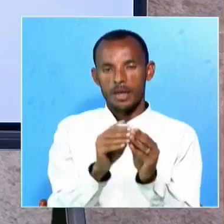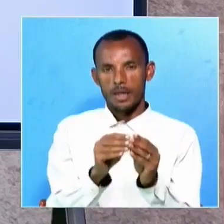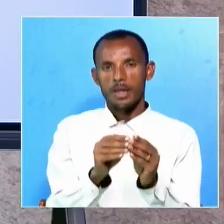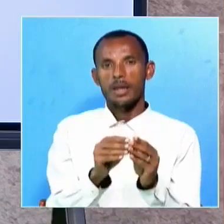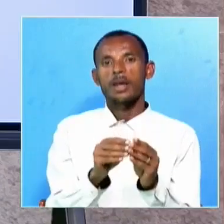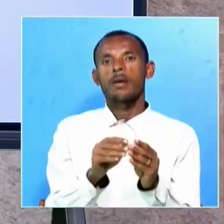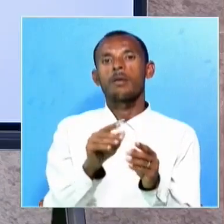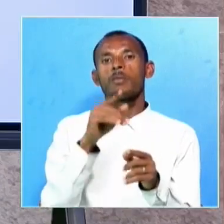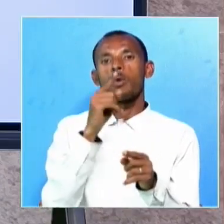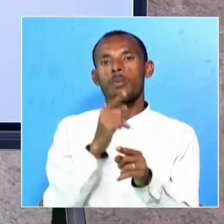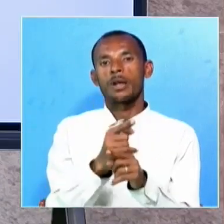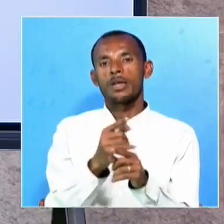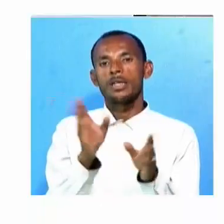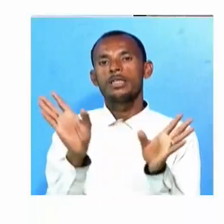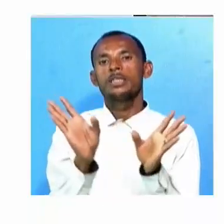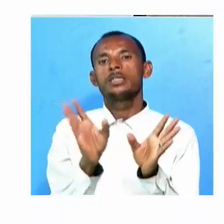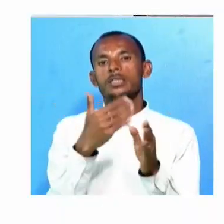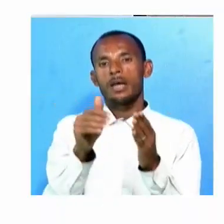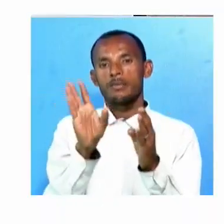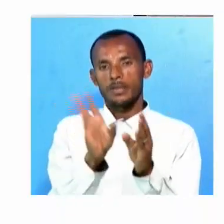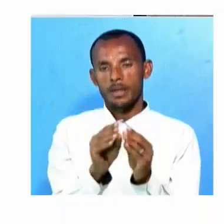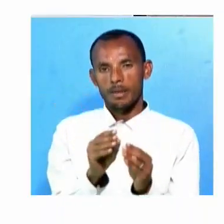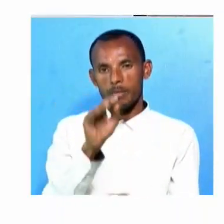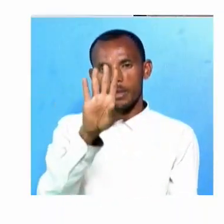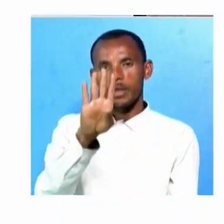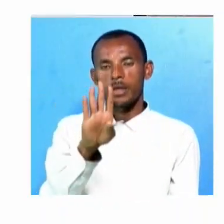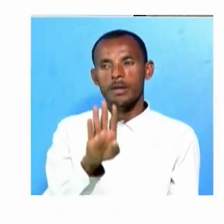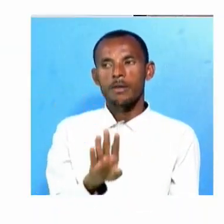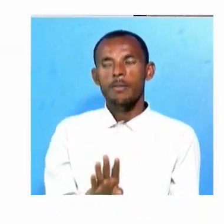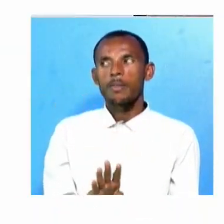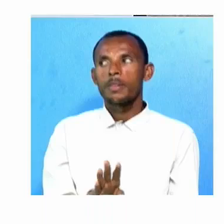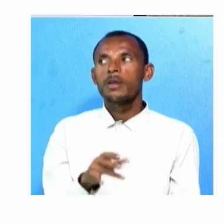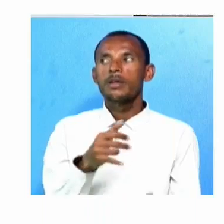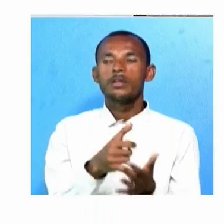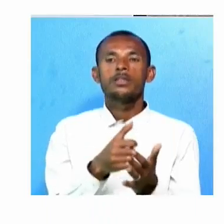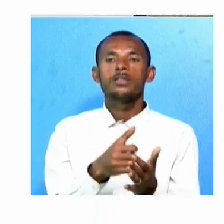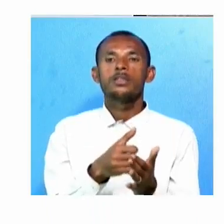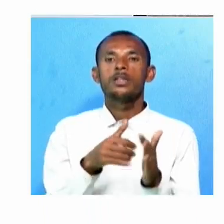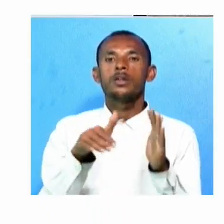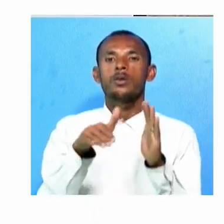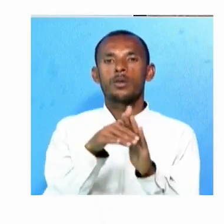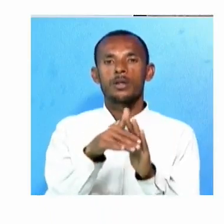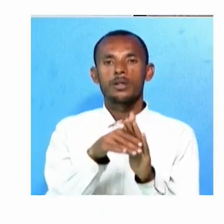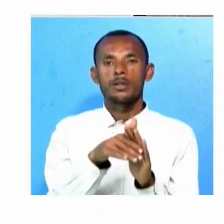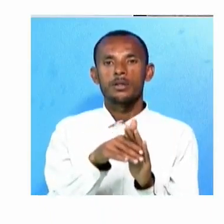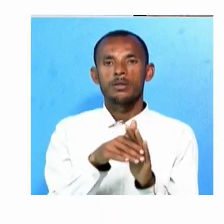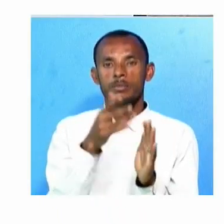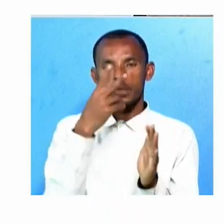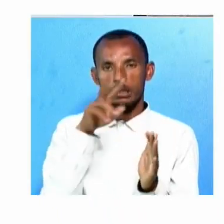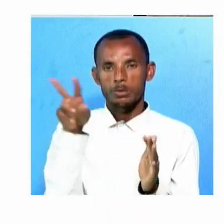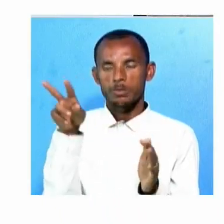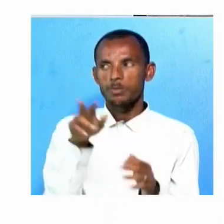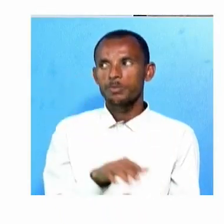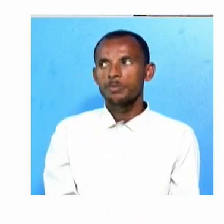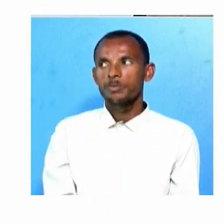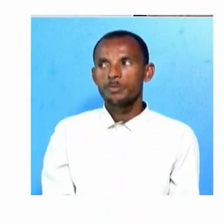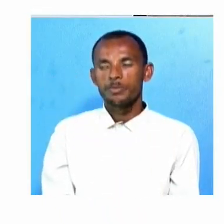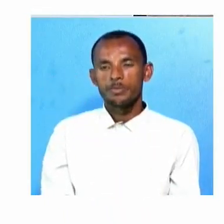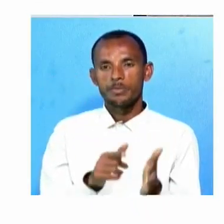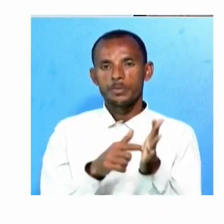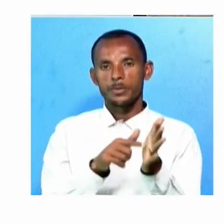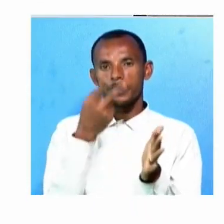B. A proper subset of B is, it is denoted by this symbol. It is